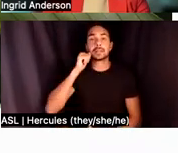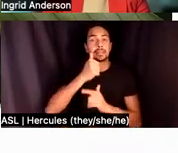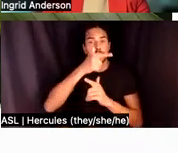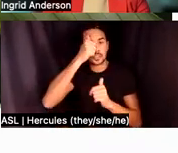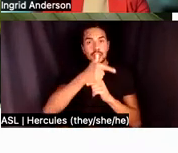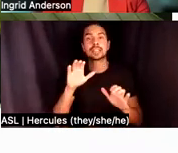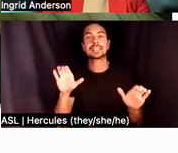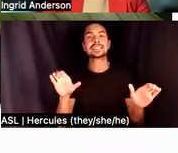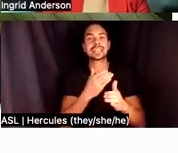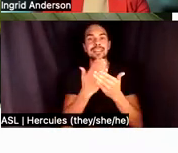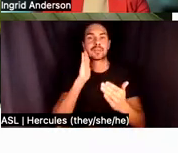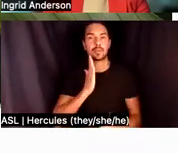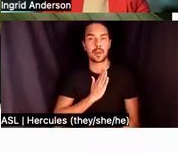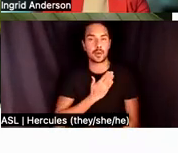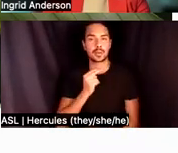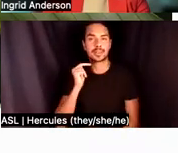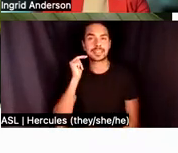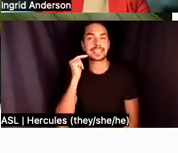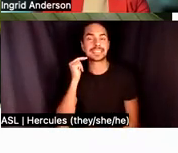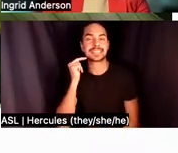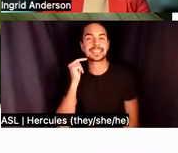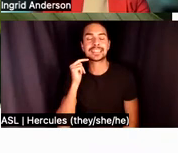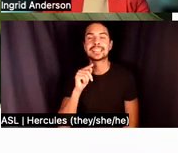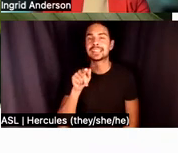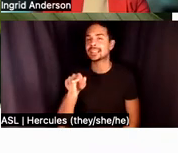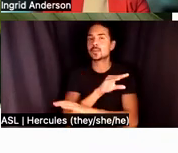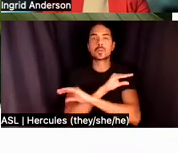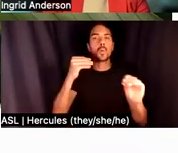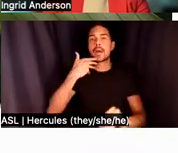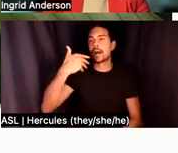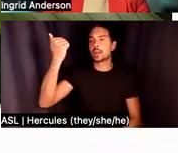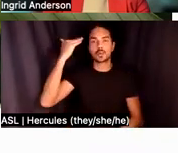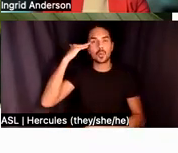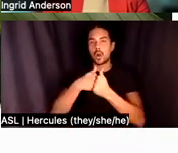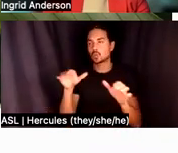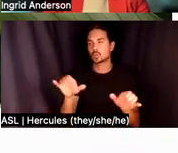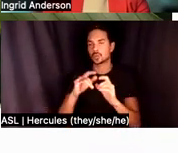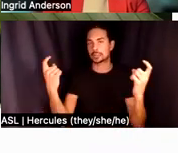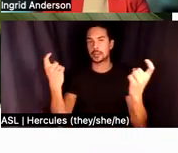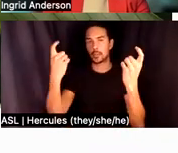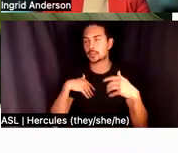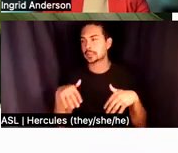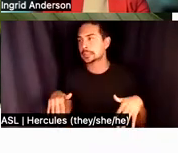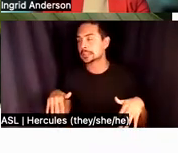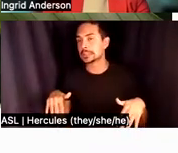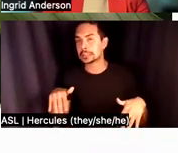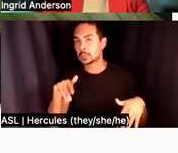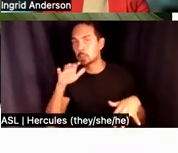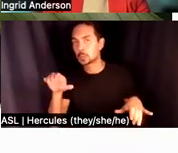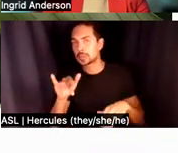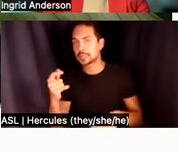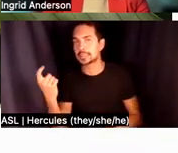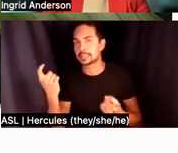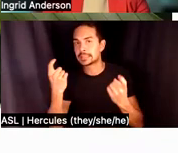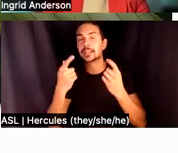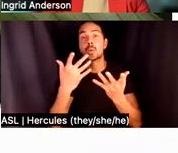niece, and they didn't have any elders in their community who knew how to do those ceremonies. And but they